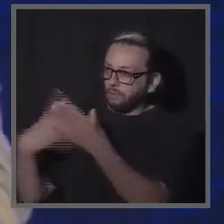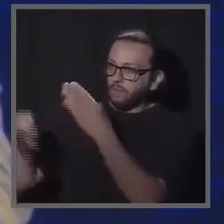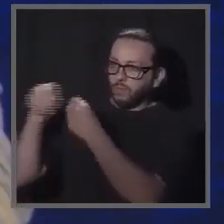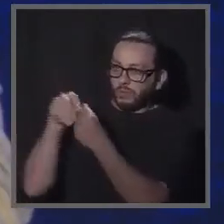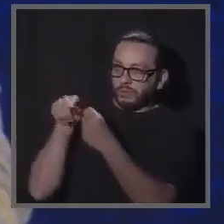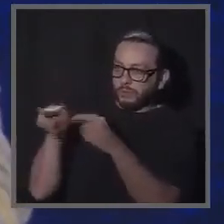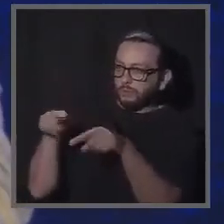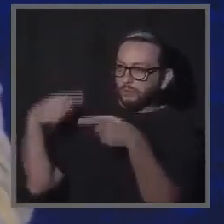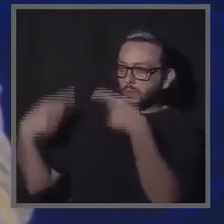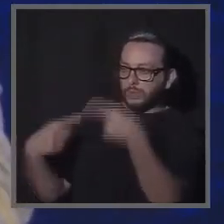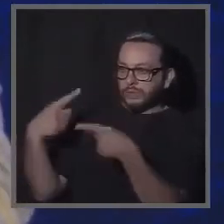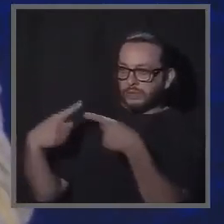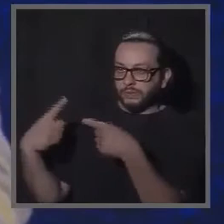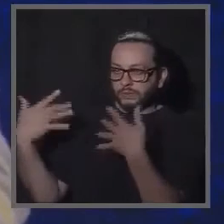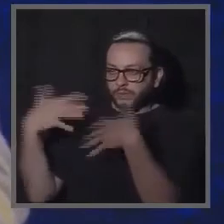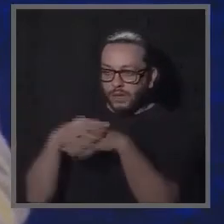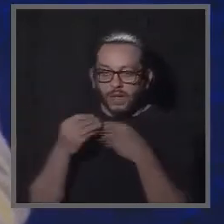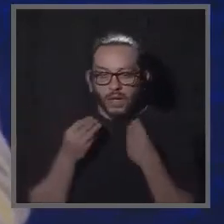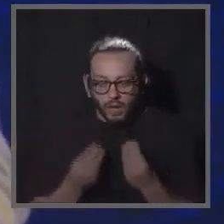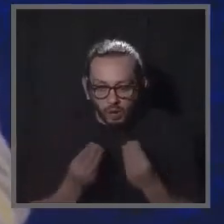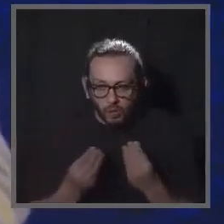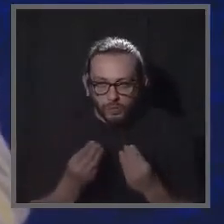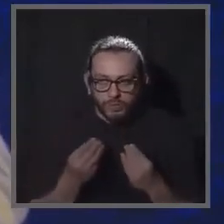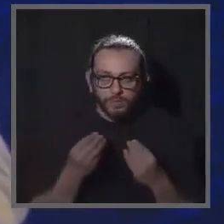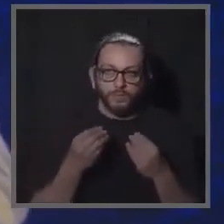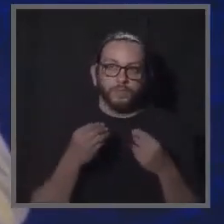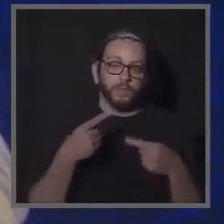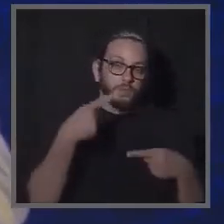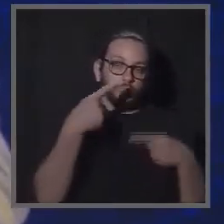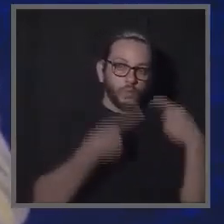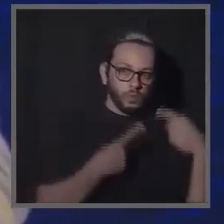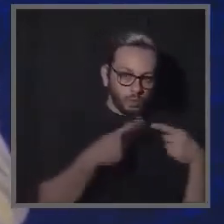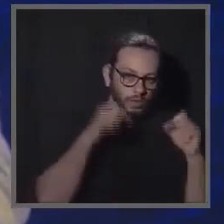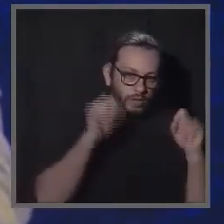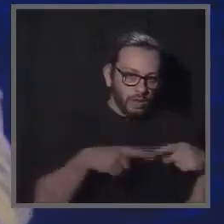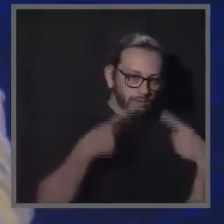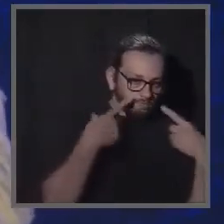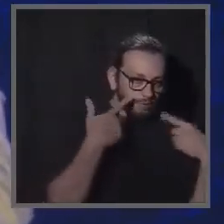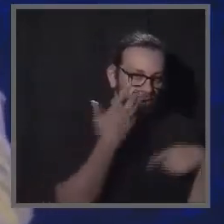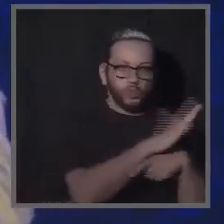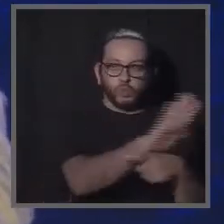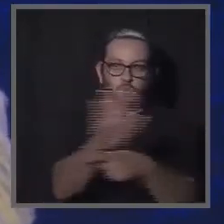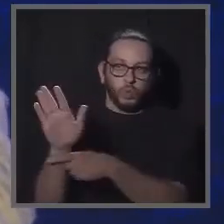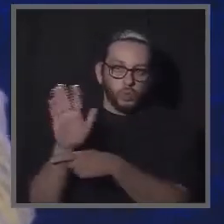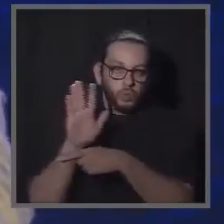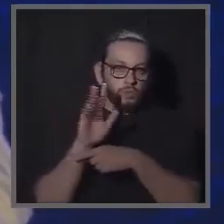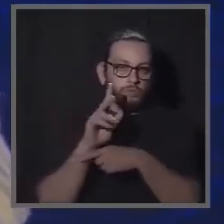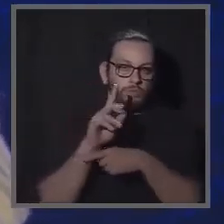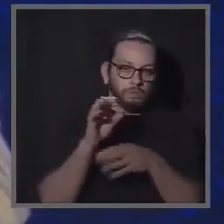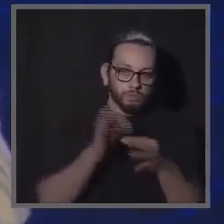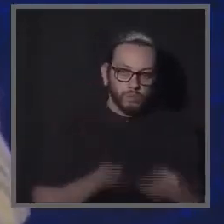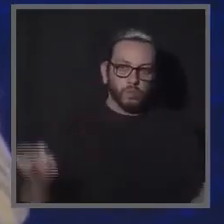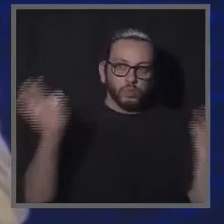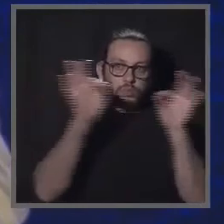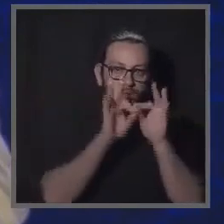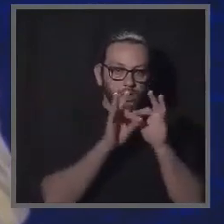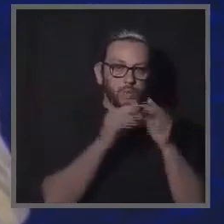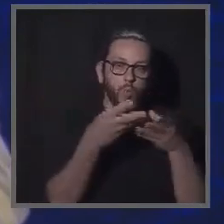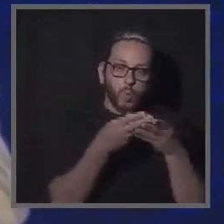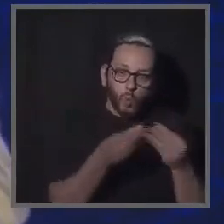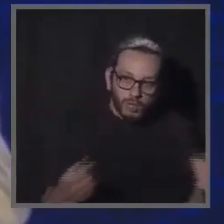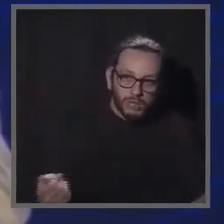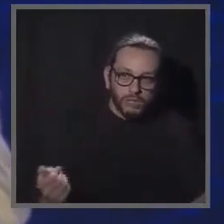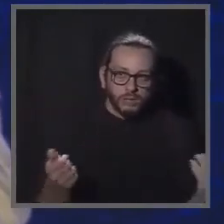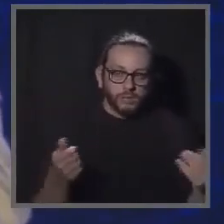can be implemented and integrated, and how they can reflect an added value of the quality